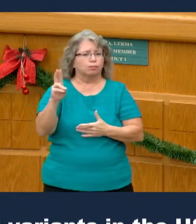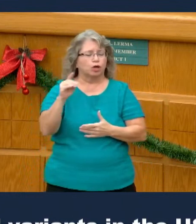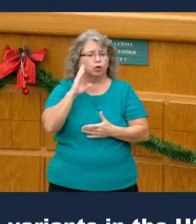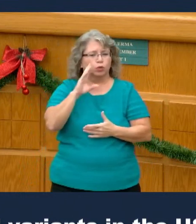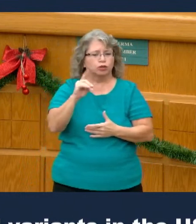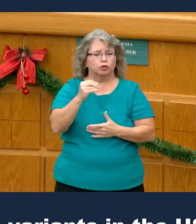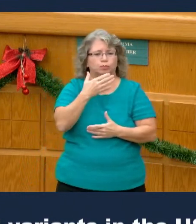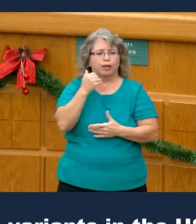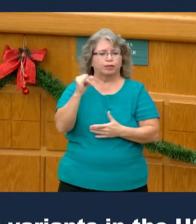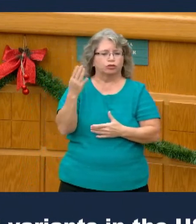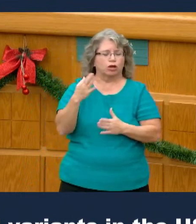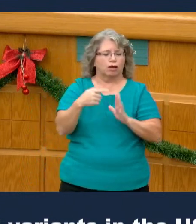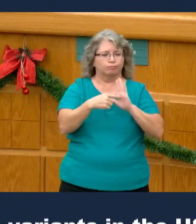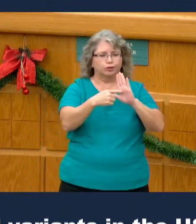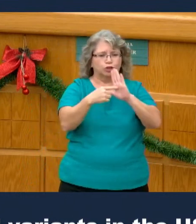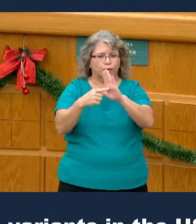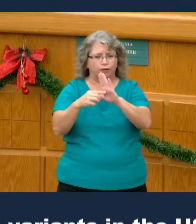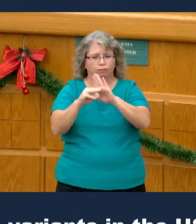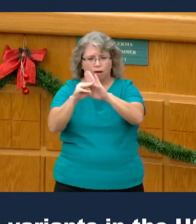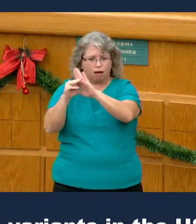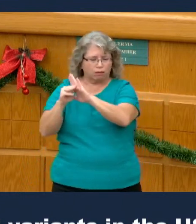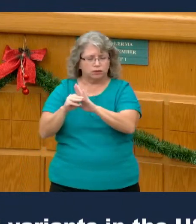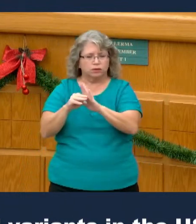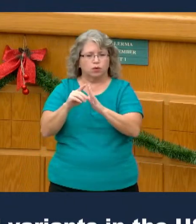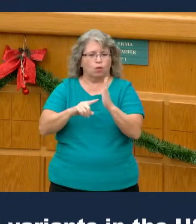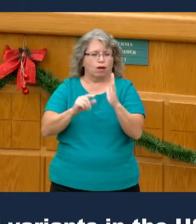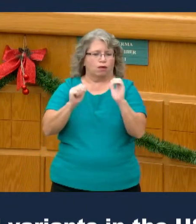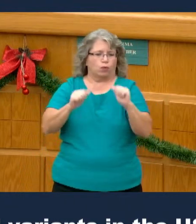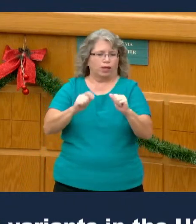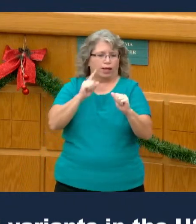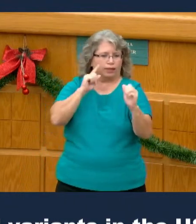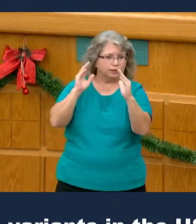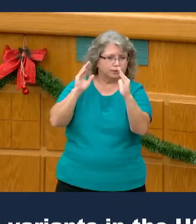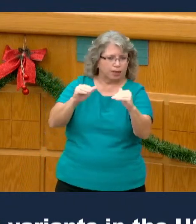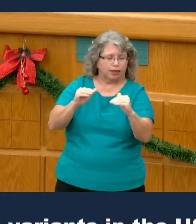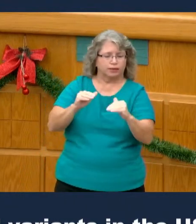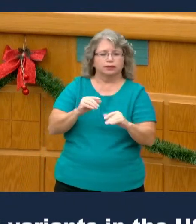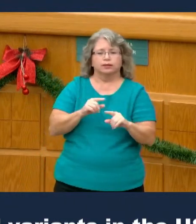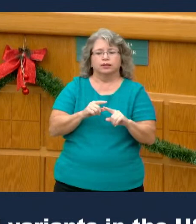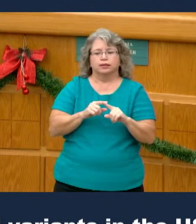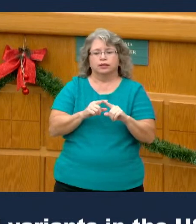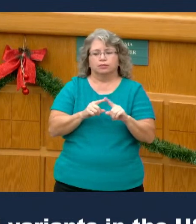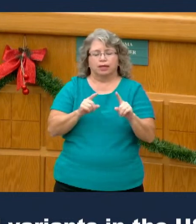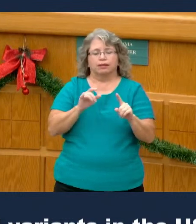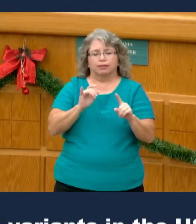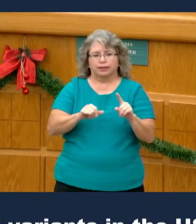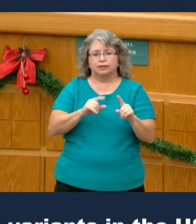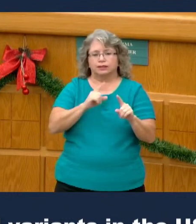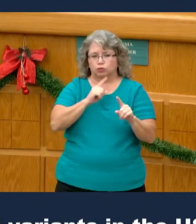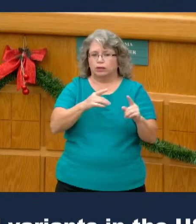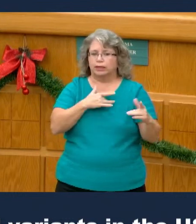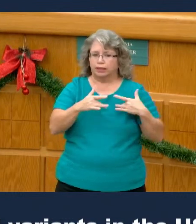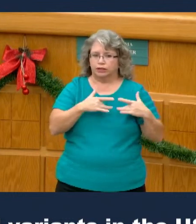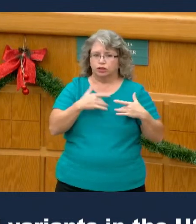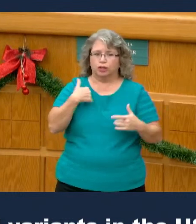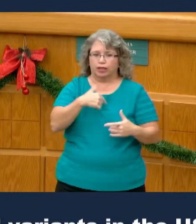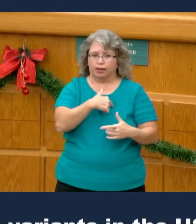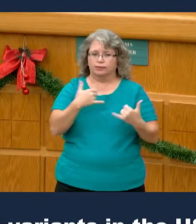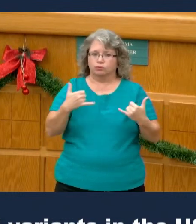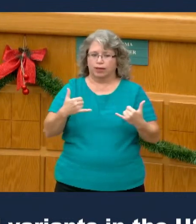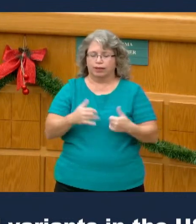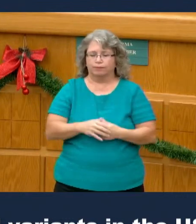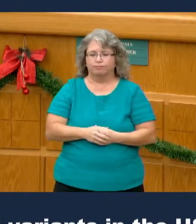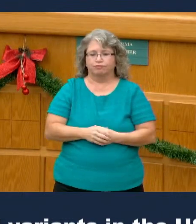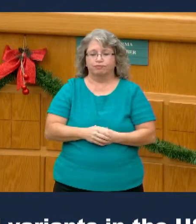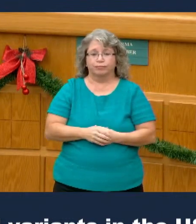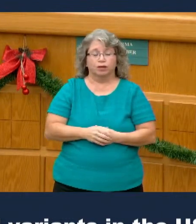computer modeling and what we can expect. But this is a concern for us right now. To date, over 35